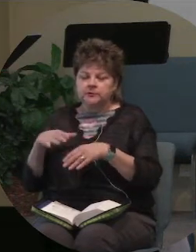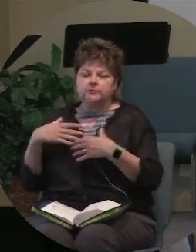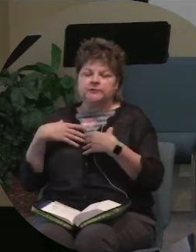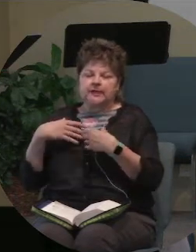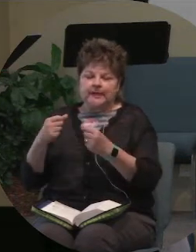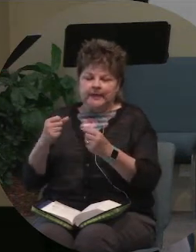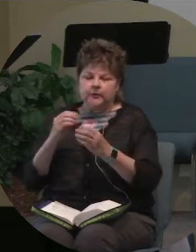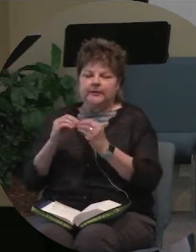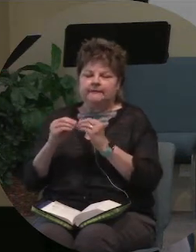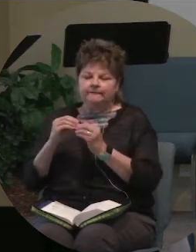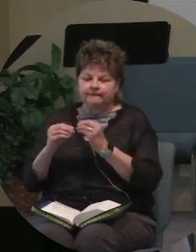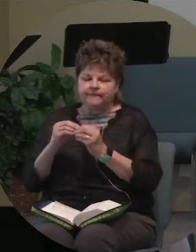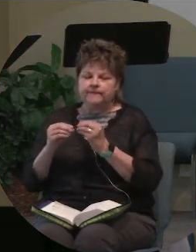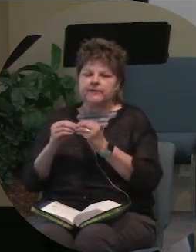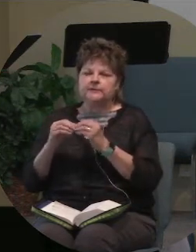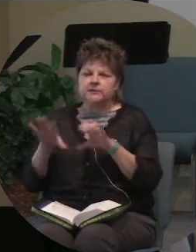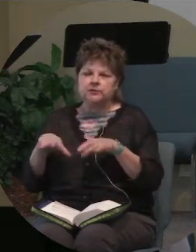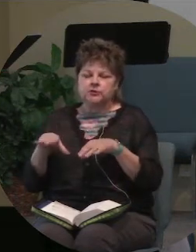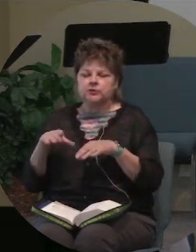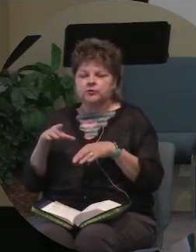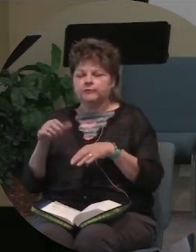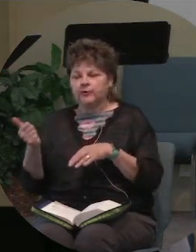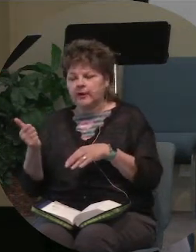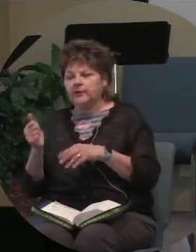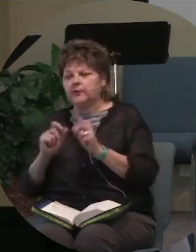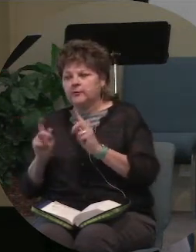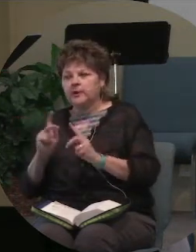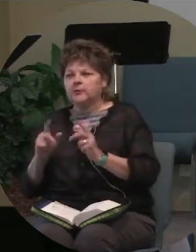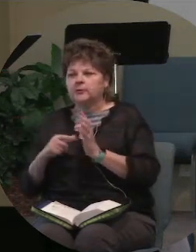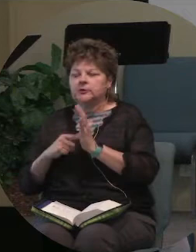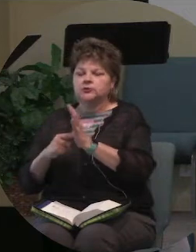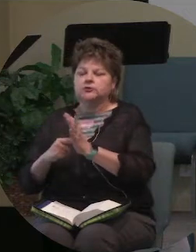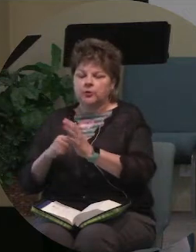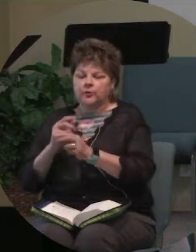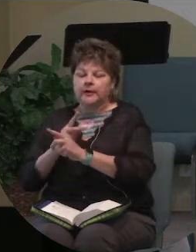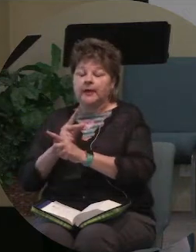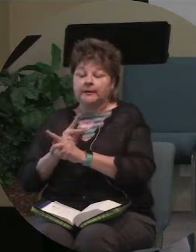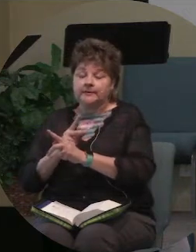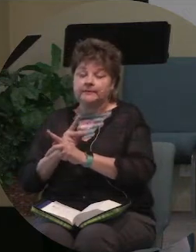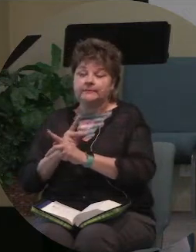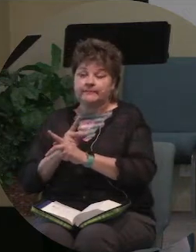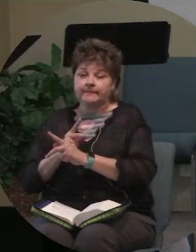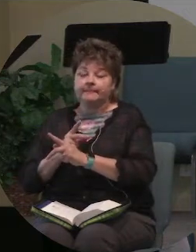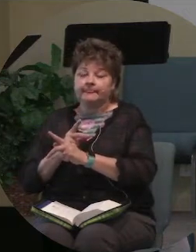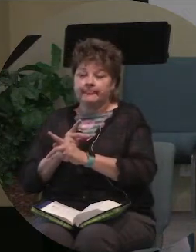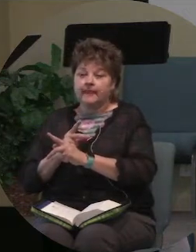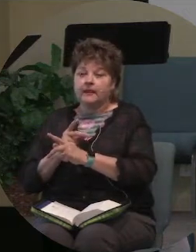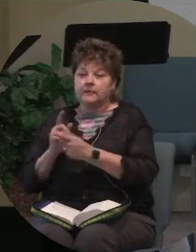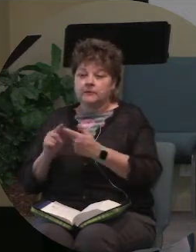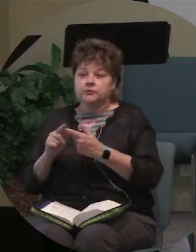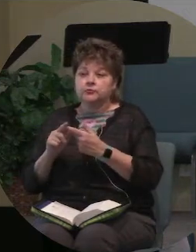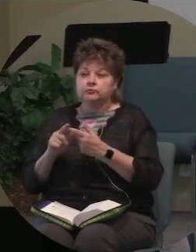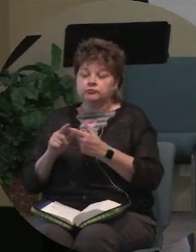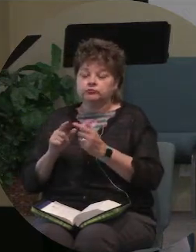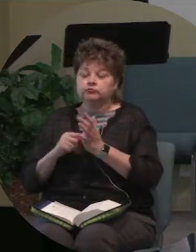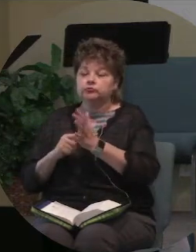fix and to do for others, to display kindness, to show